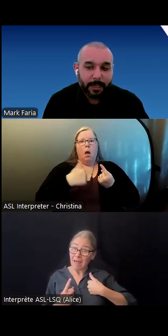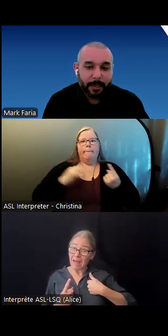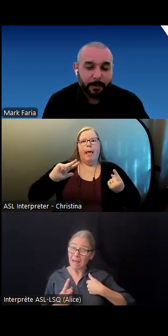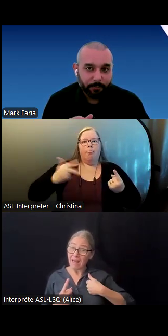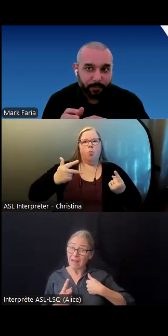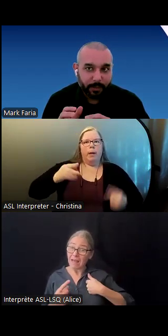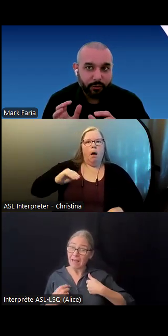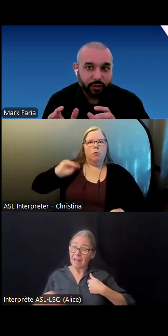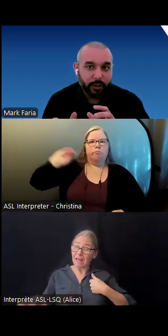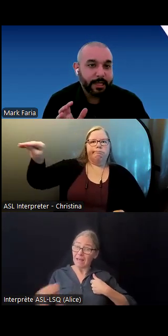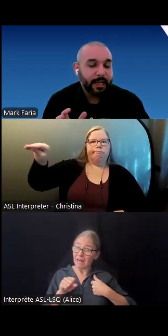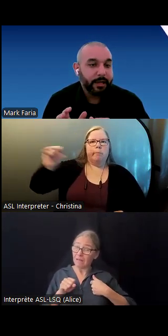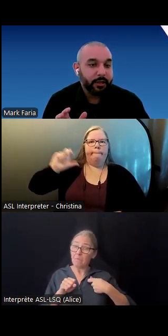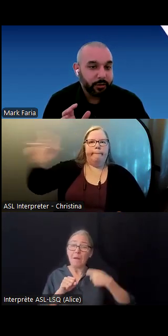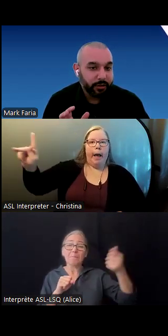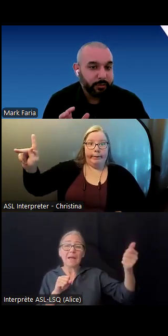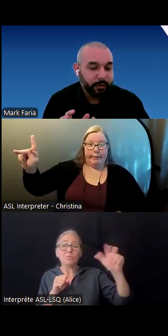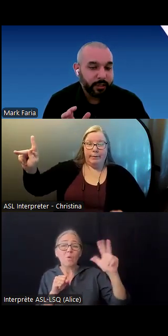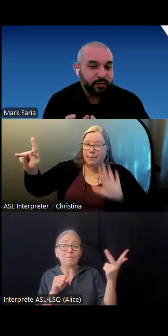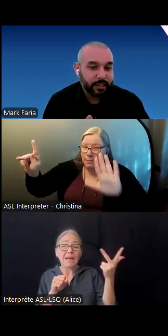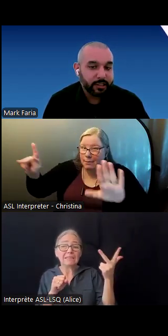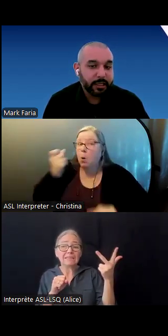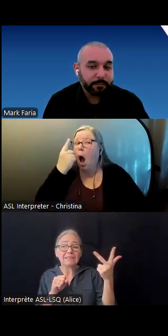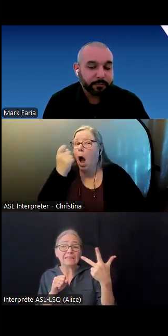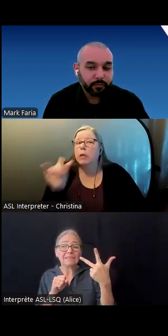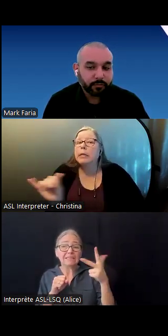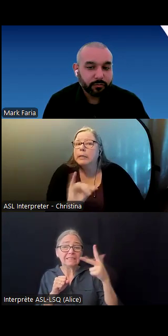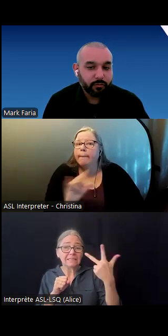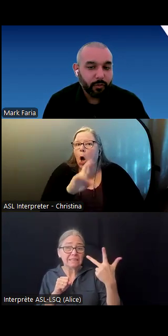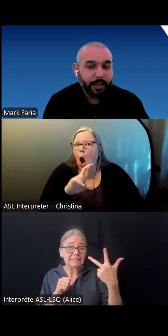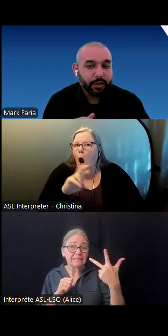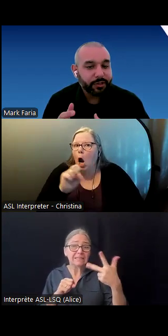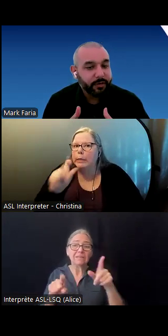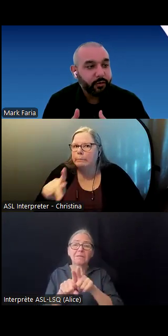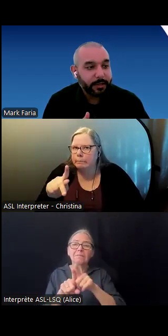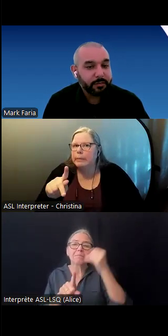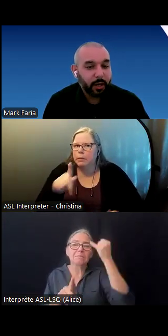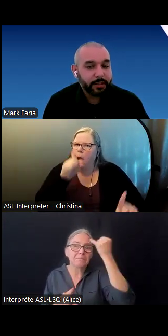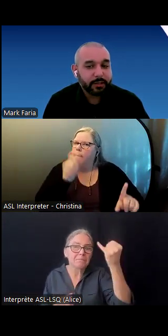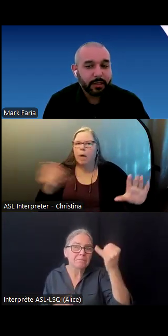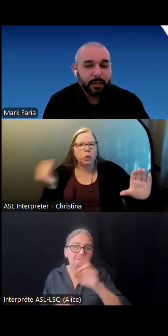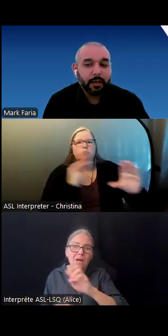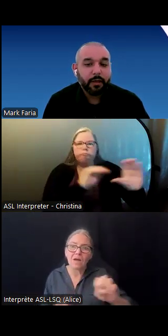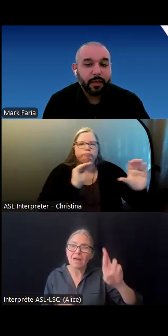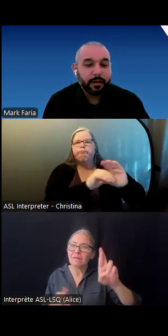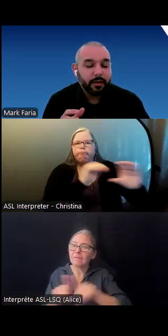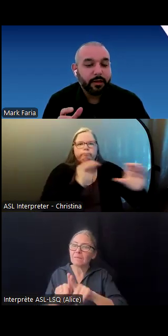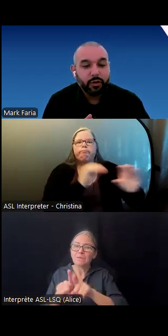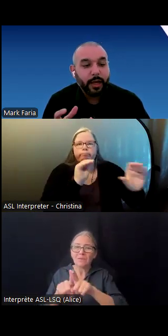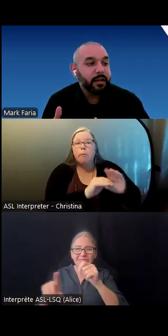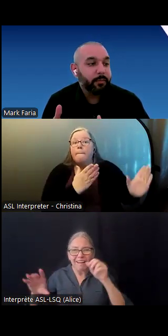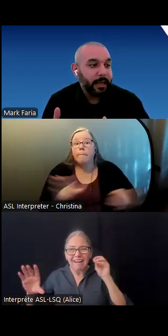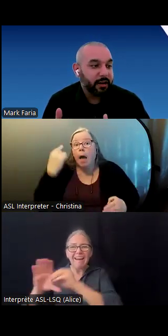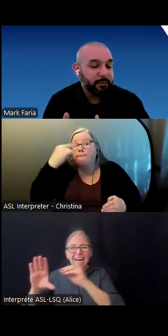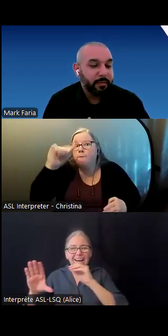because if you start taking out money early before the age of 60 and you're receiving grants and bonds, then